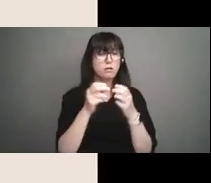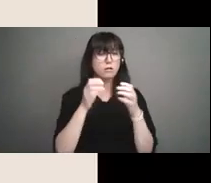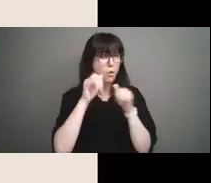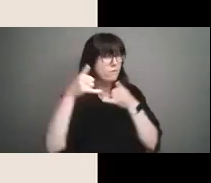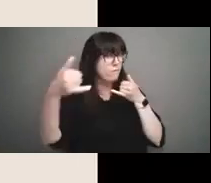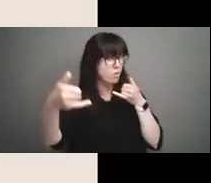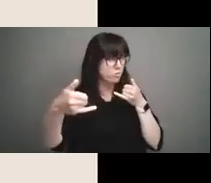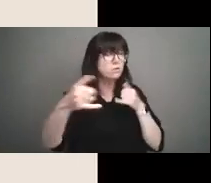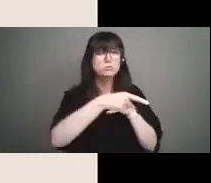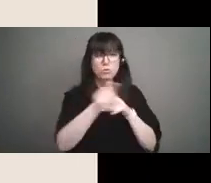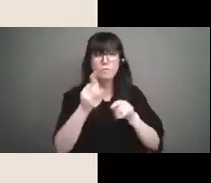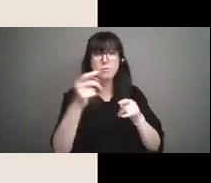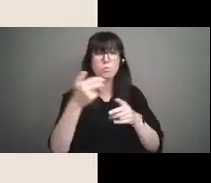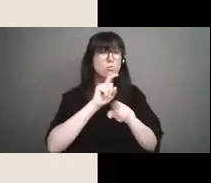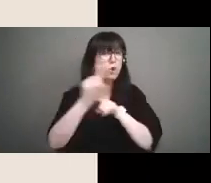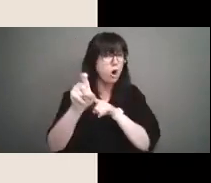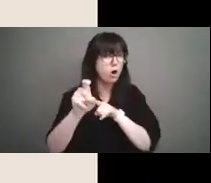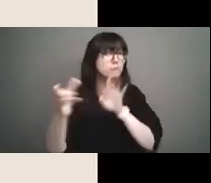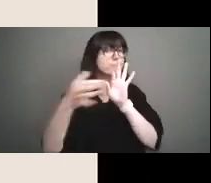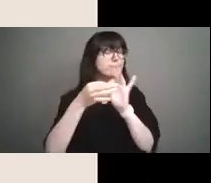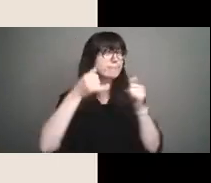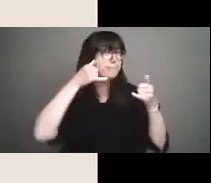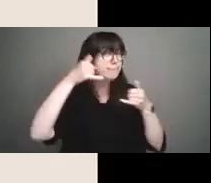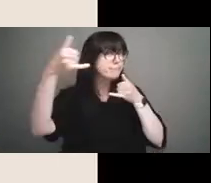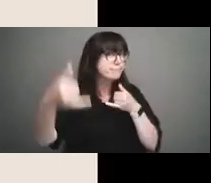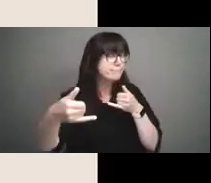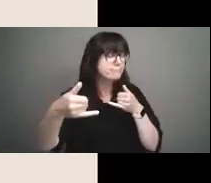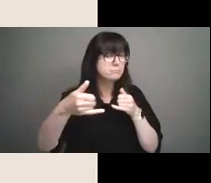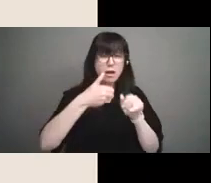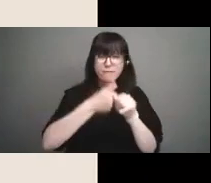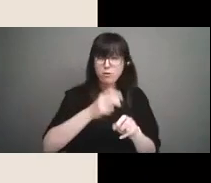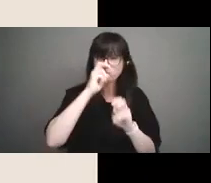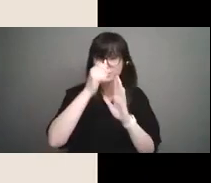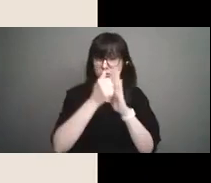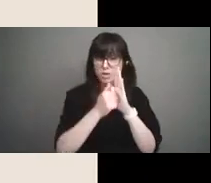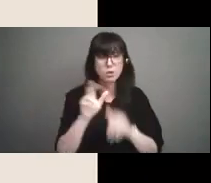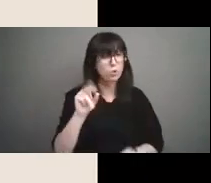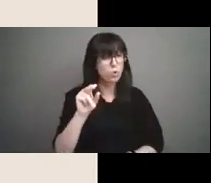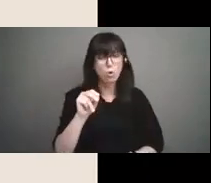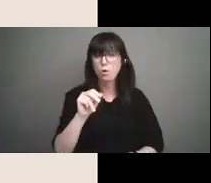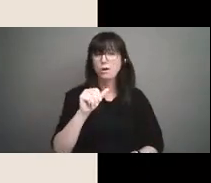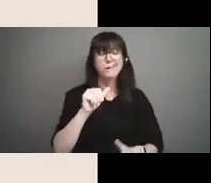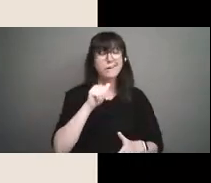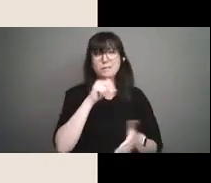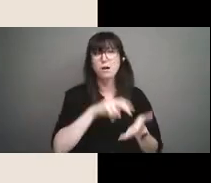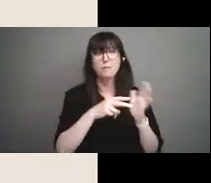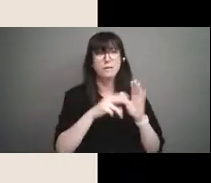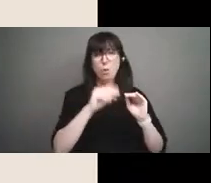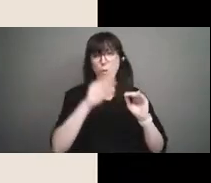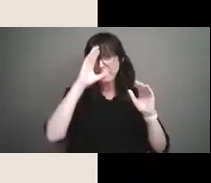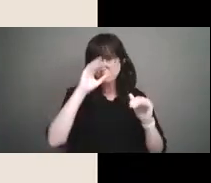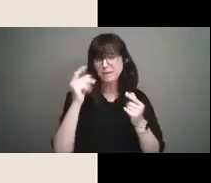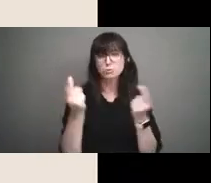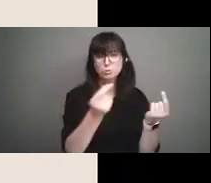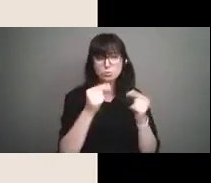via teleconference. And it's not a set agenda. It's not recreational insofar that there's any expected activities. We